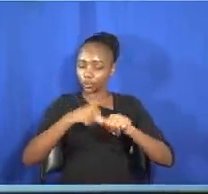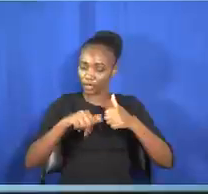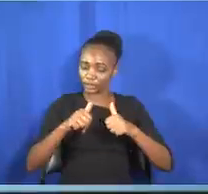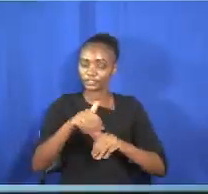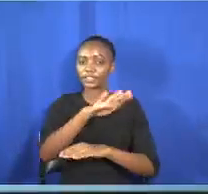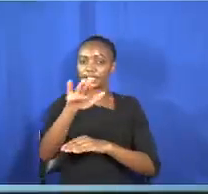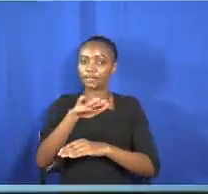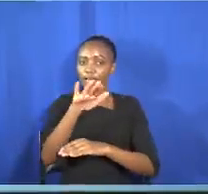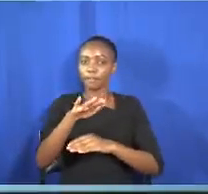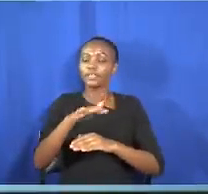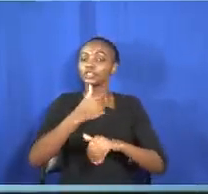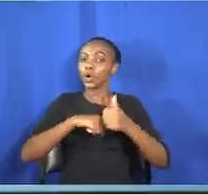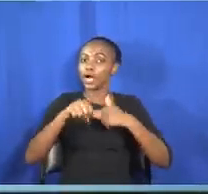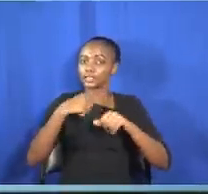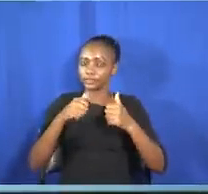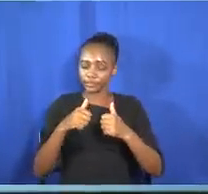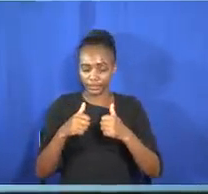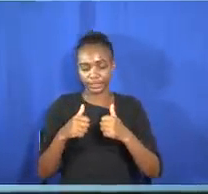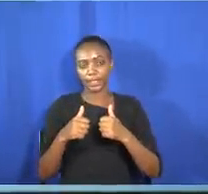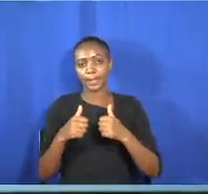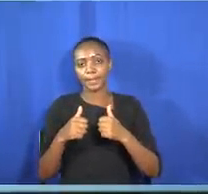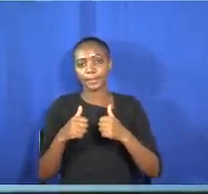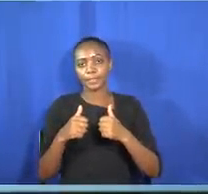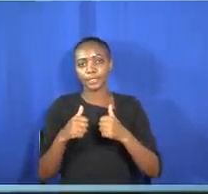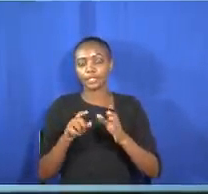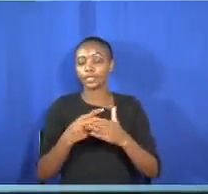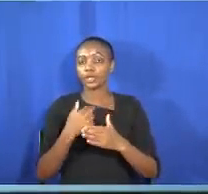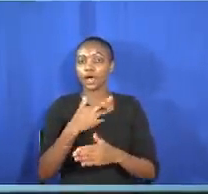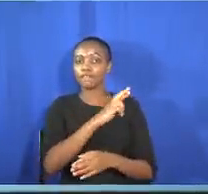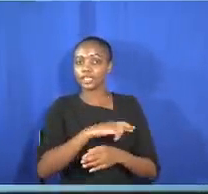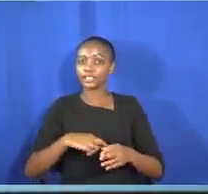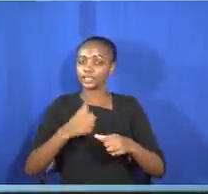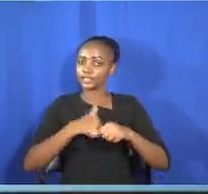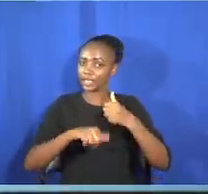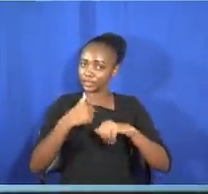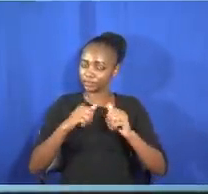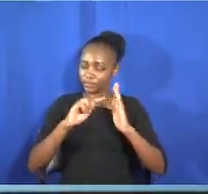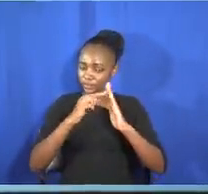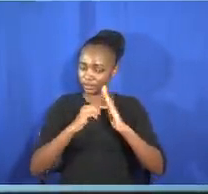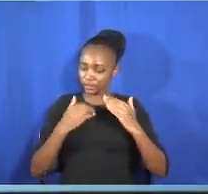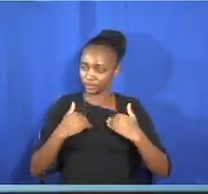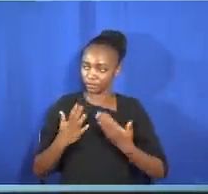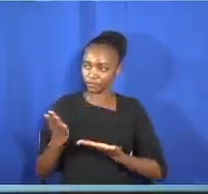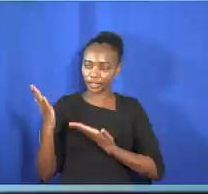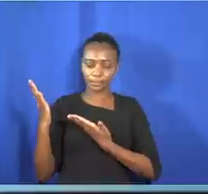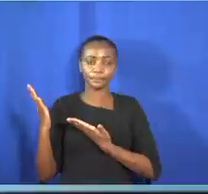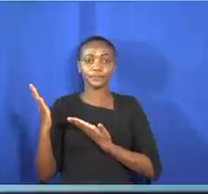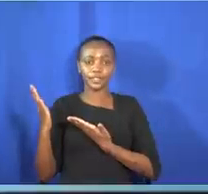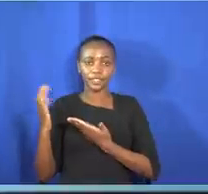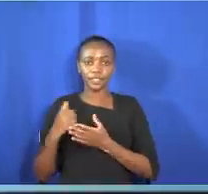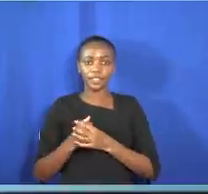mathematical activities, environmental activities, psychomotor and creative activities, then religious activities.